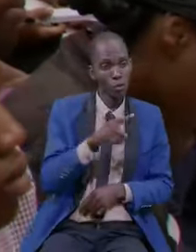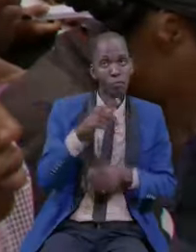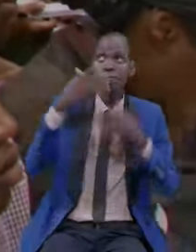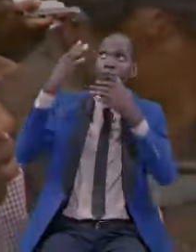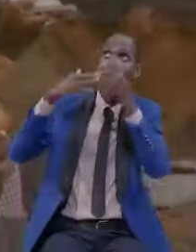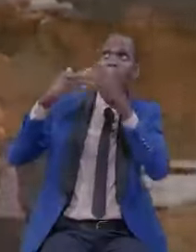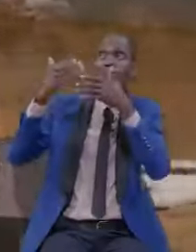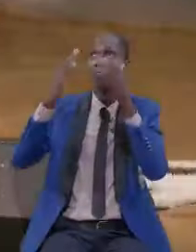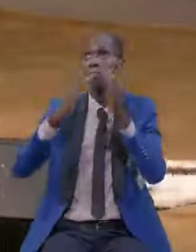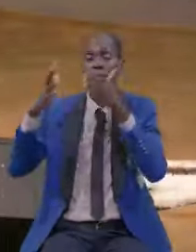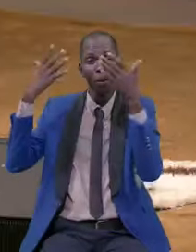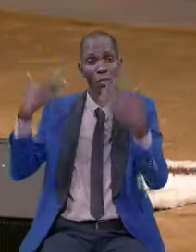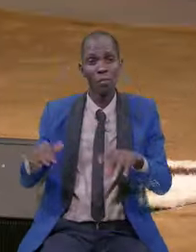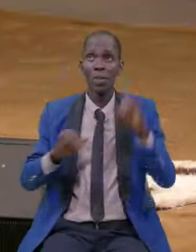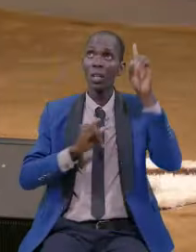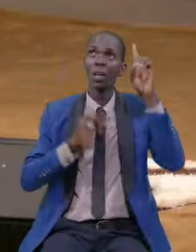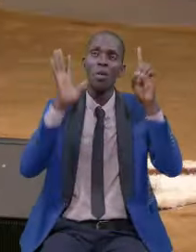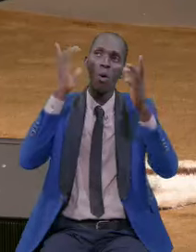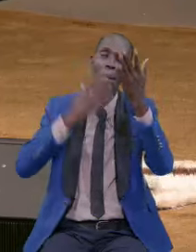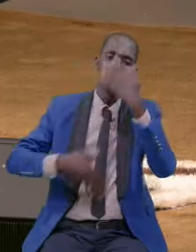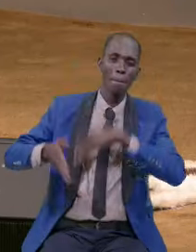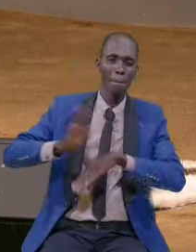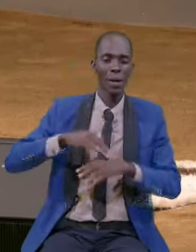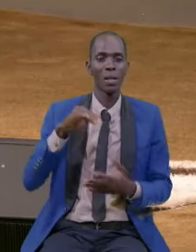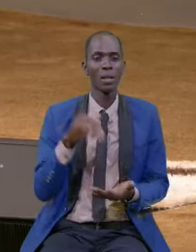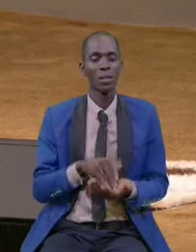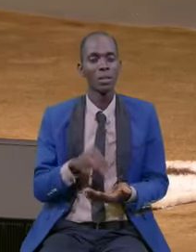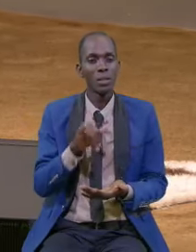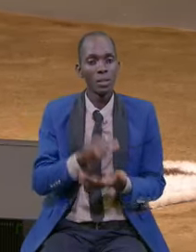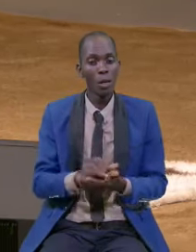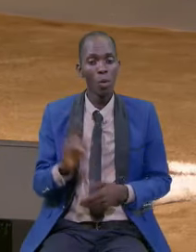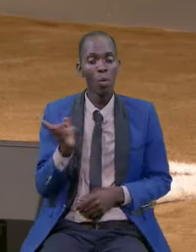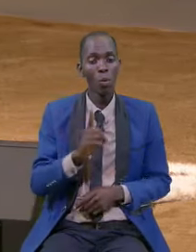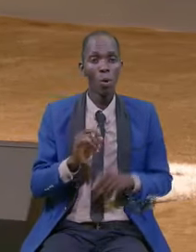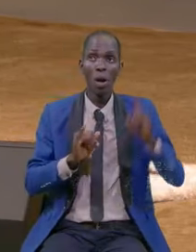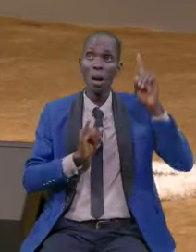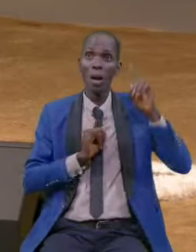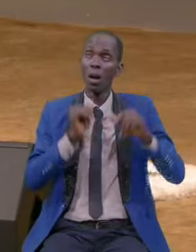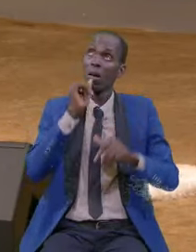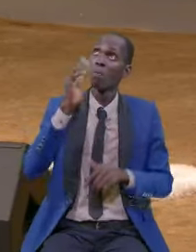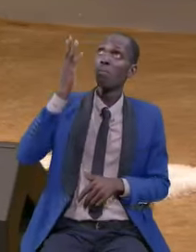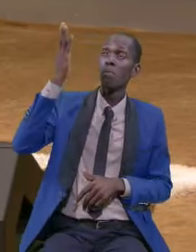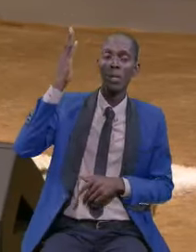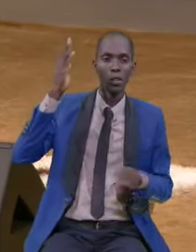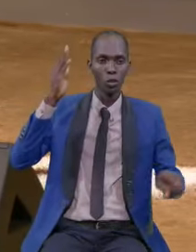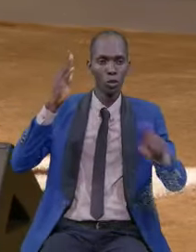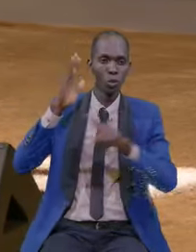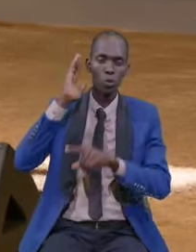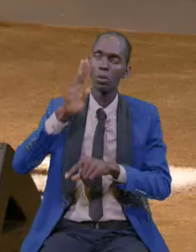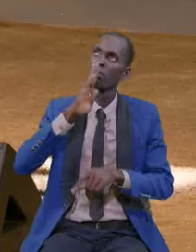again, so that where I am, there you will be also. And then after that, it